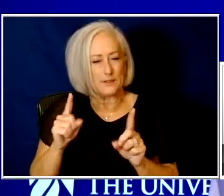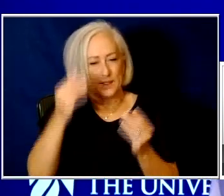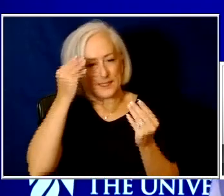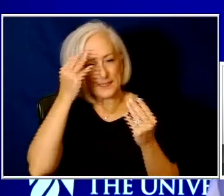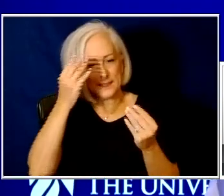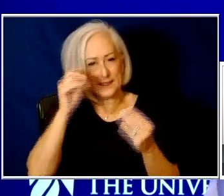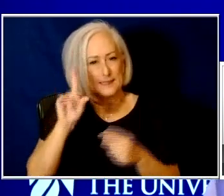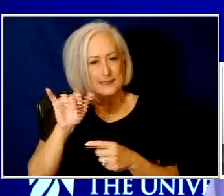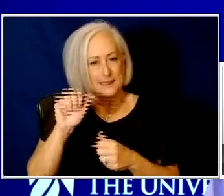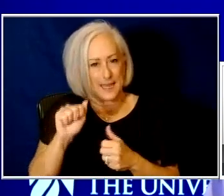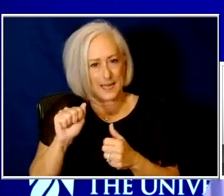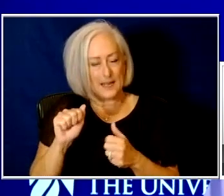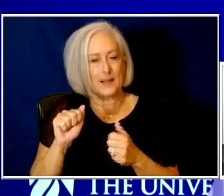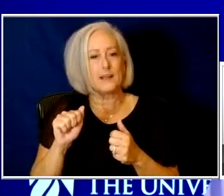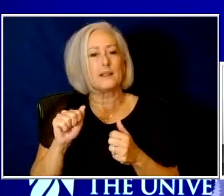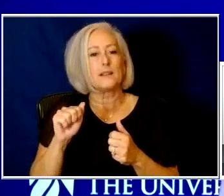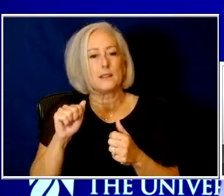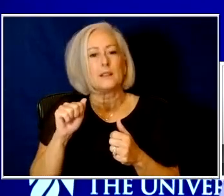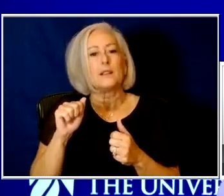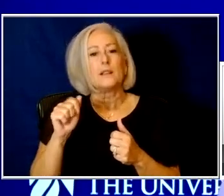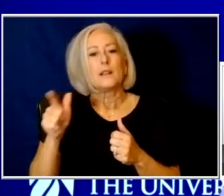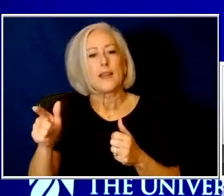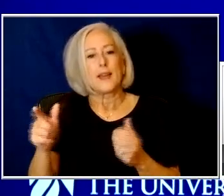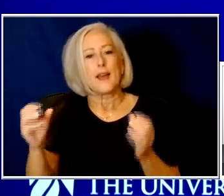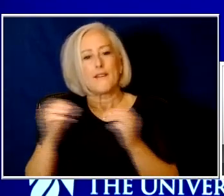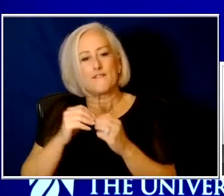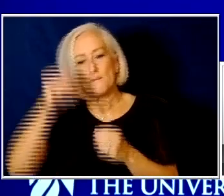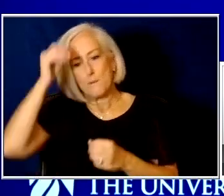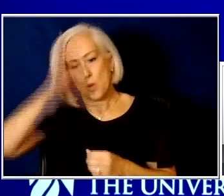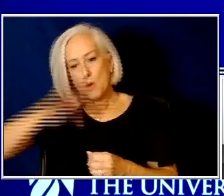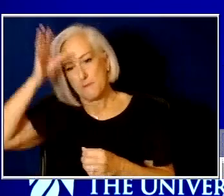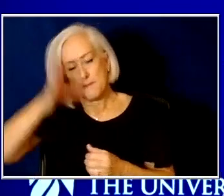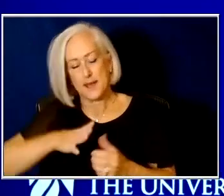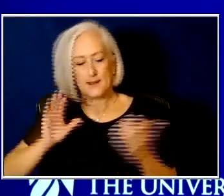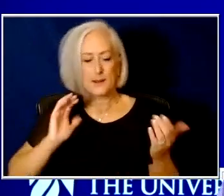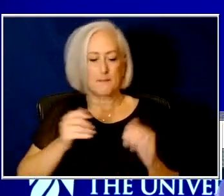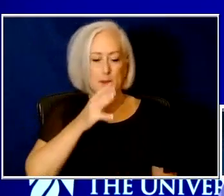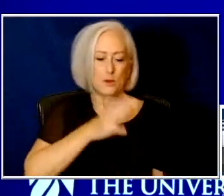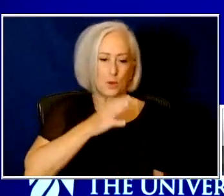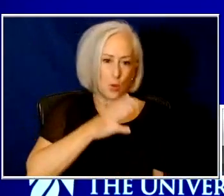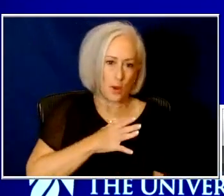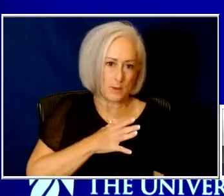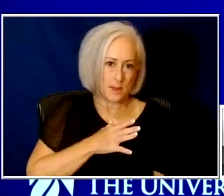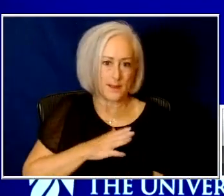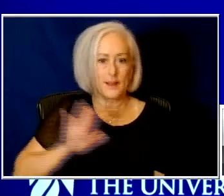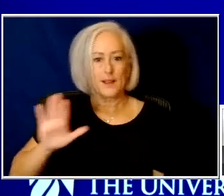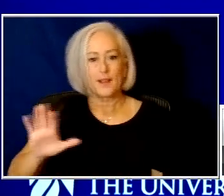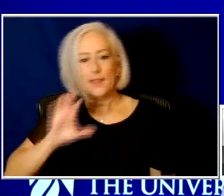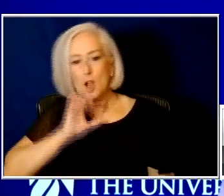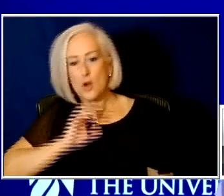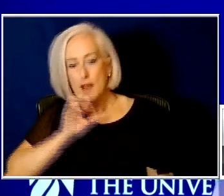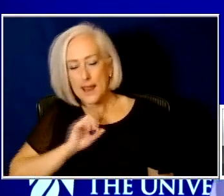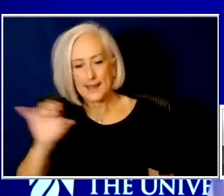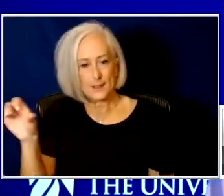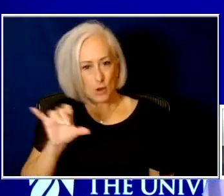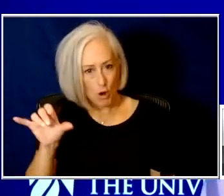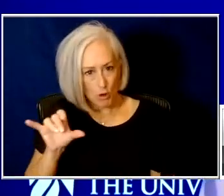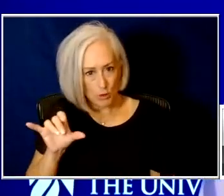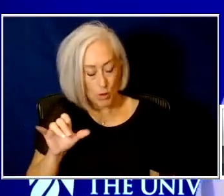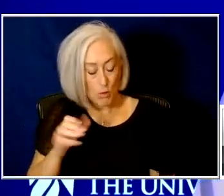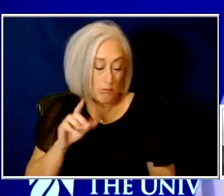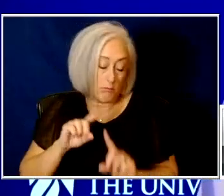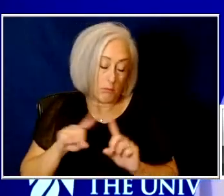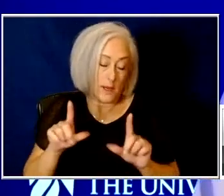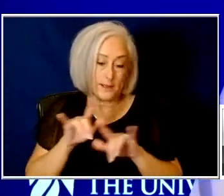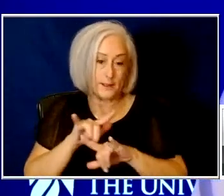population, such as, you know, more men than women, age as well, but it's very good data to support that for